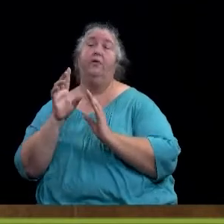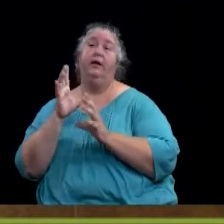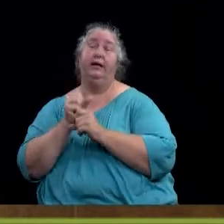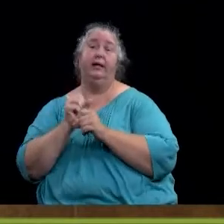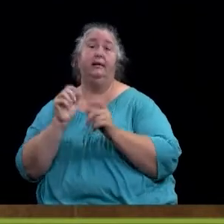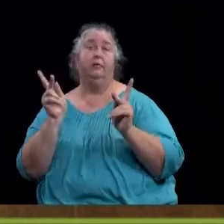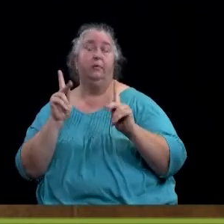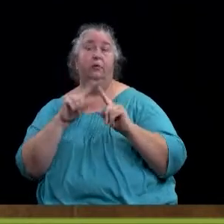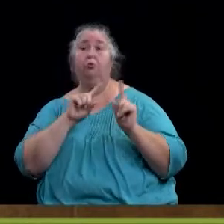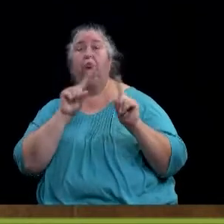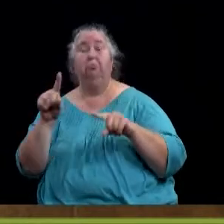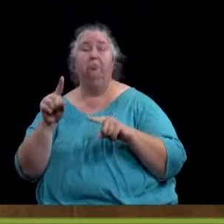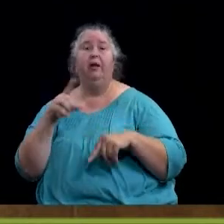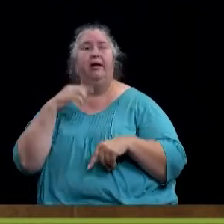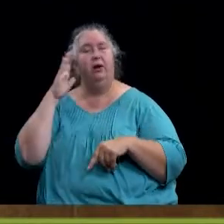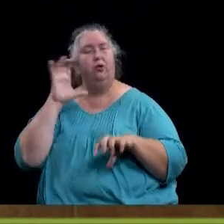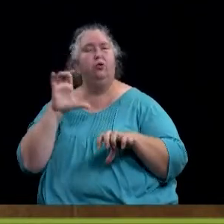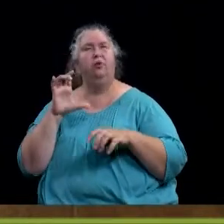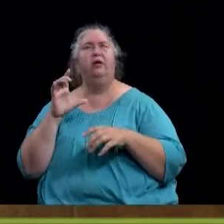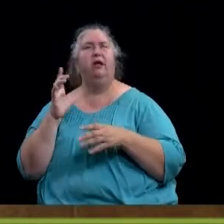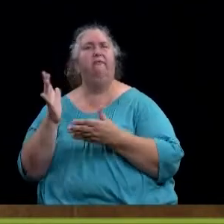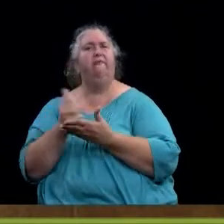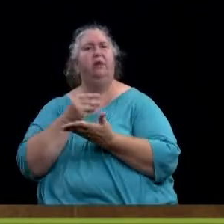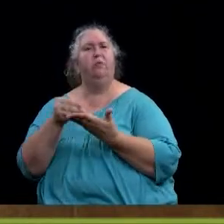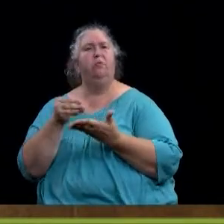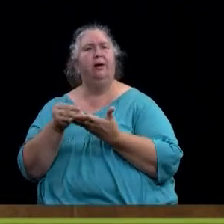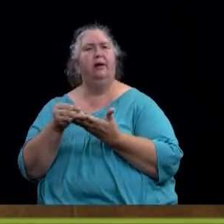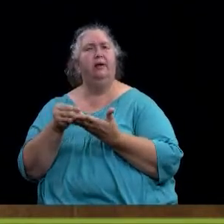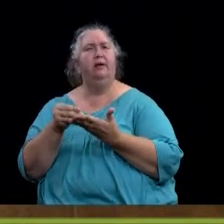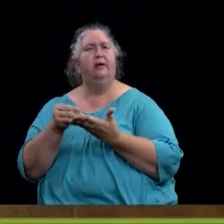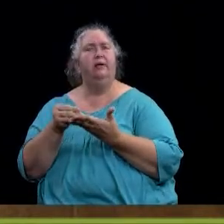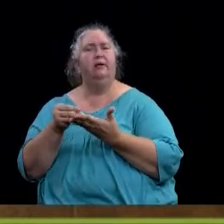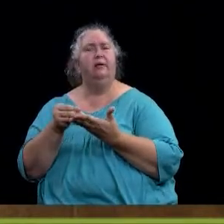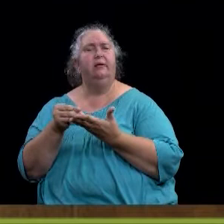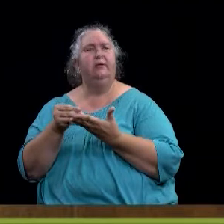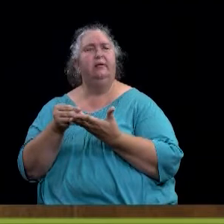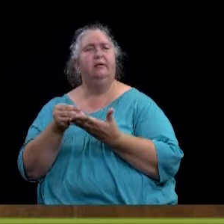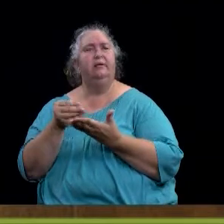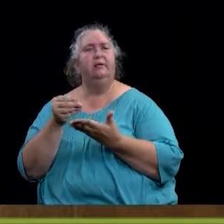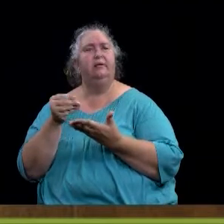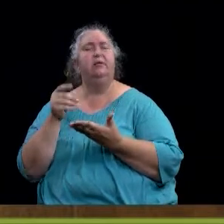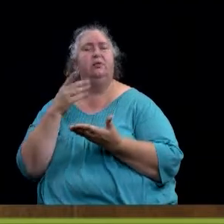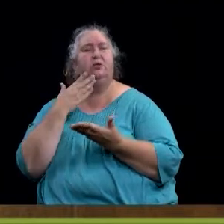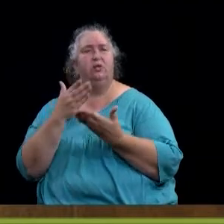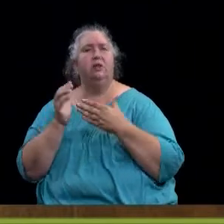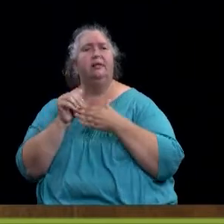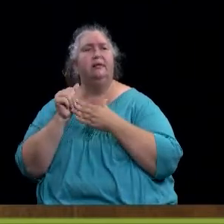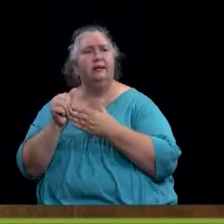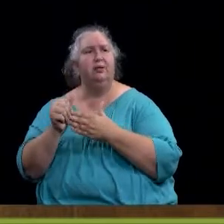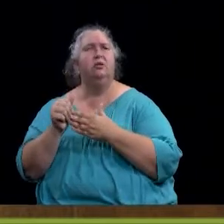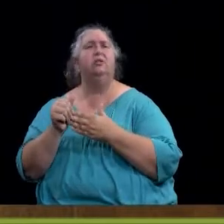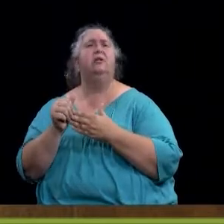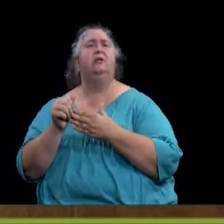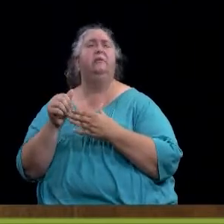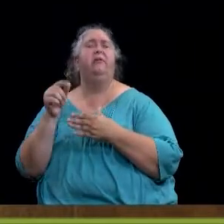site online. They're great leadership out at the Mammoth site. fantastic.